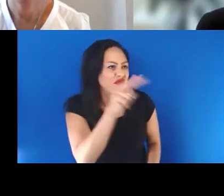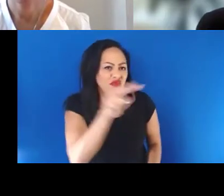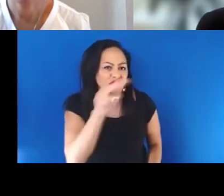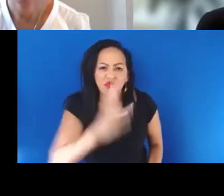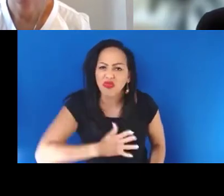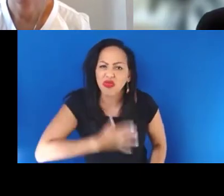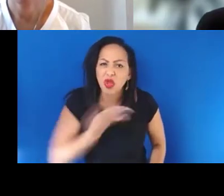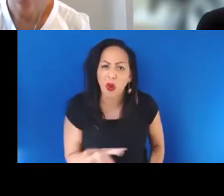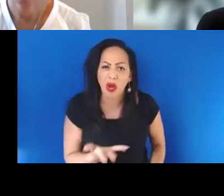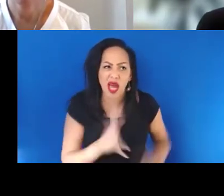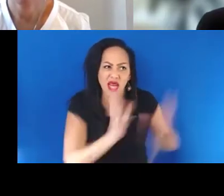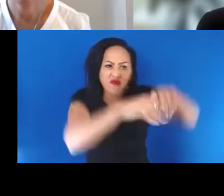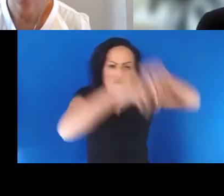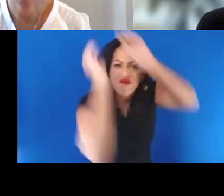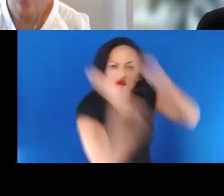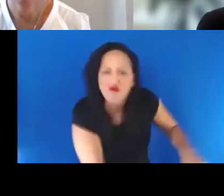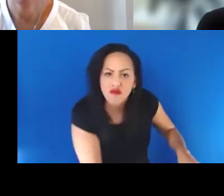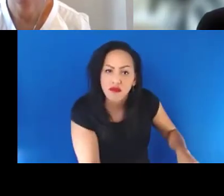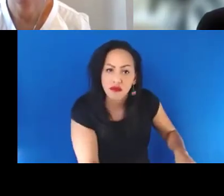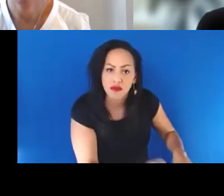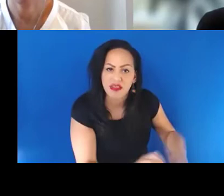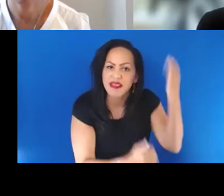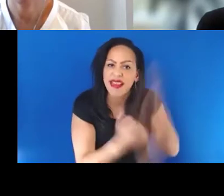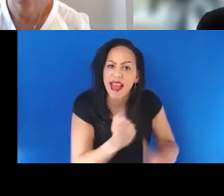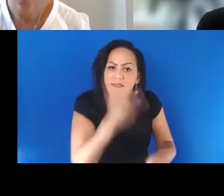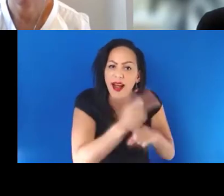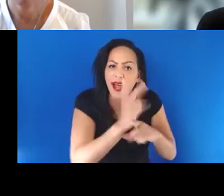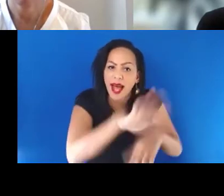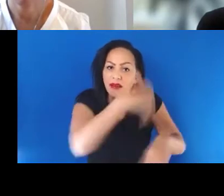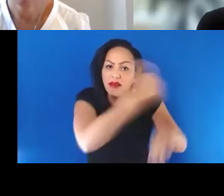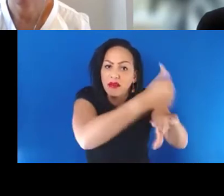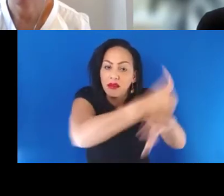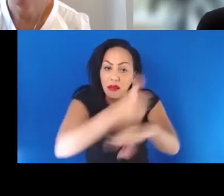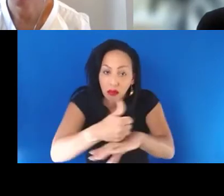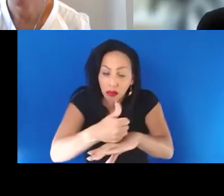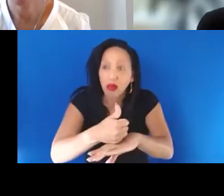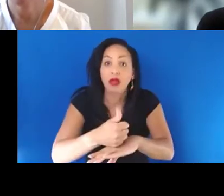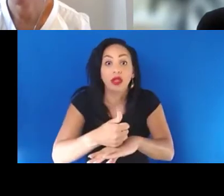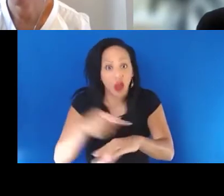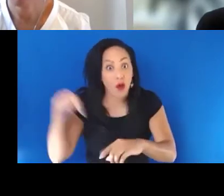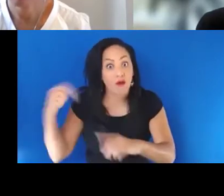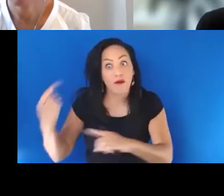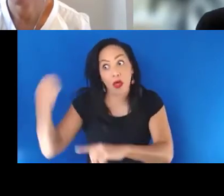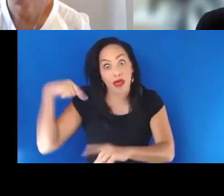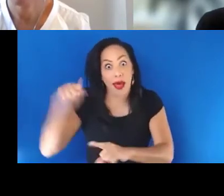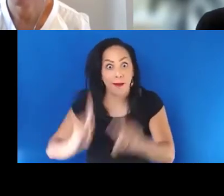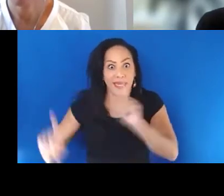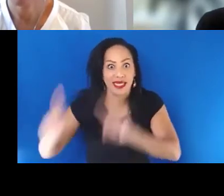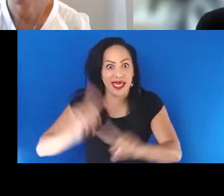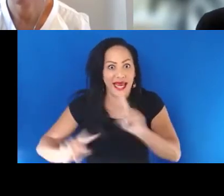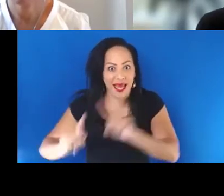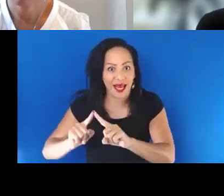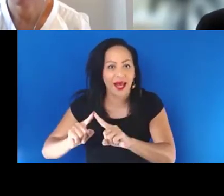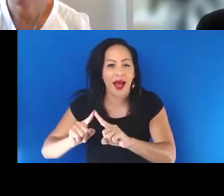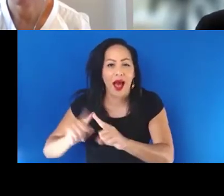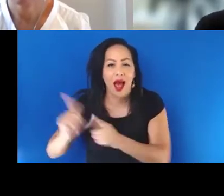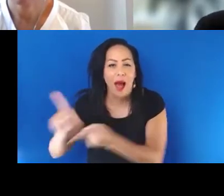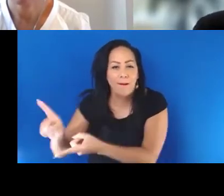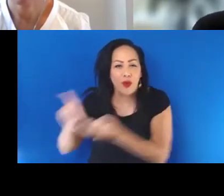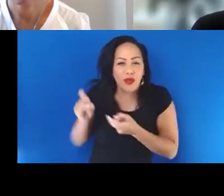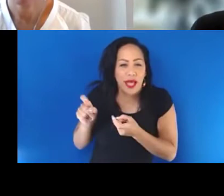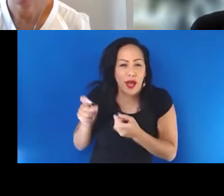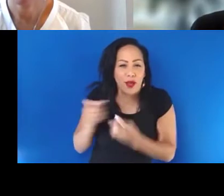we don't want to see it again. And some of the comments, I just pulled out like three different comments from